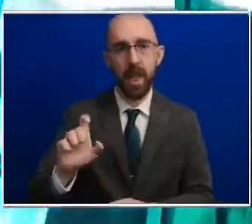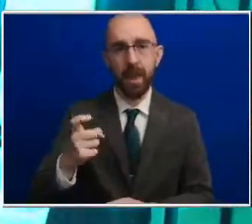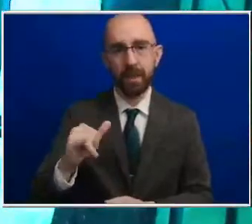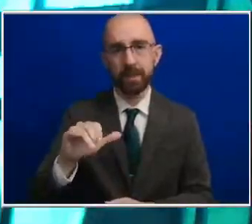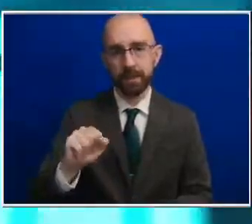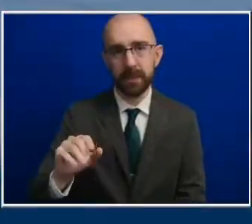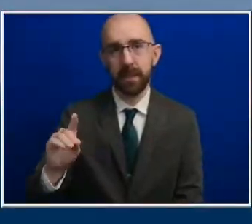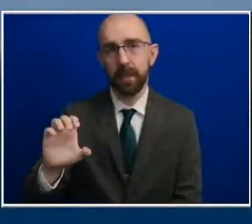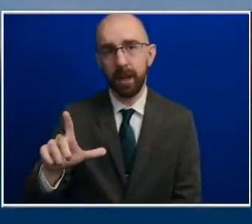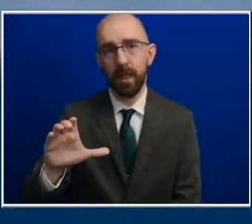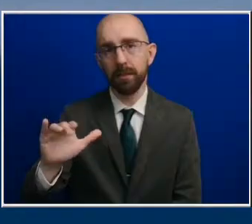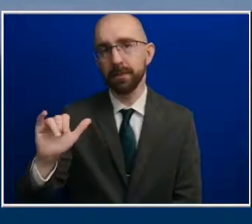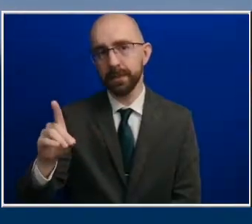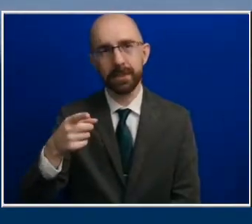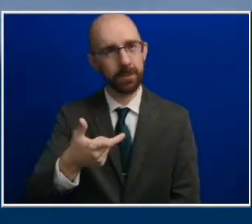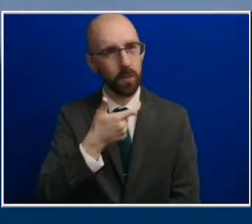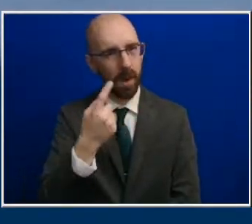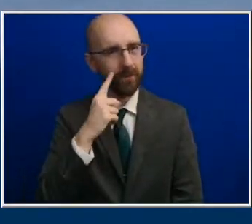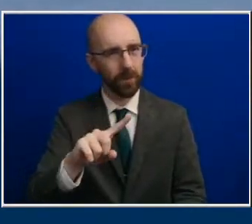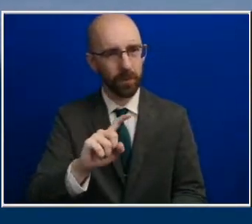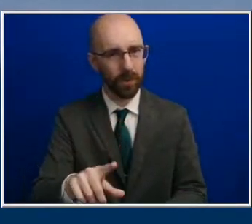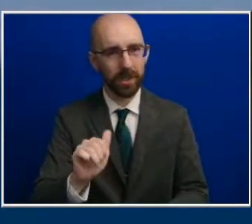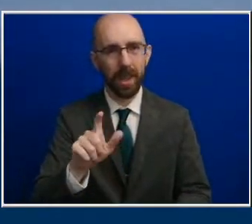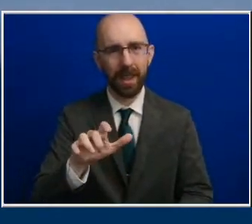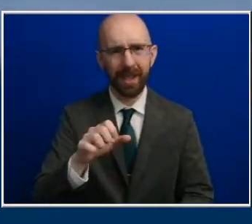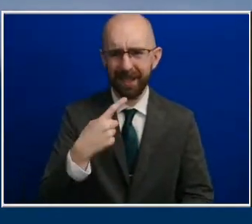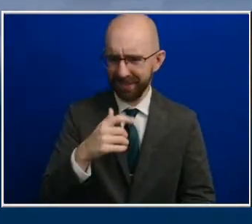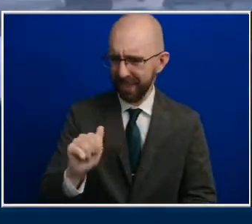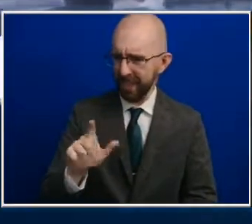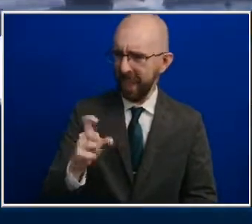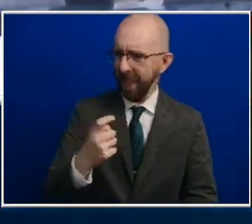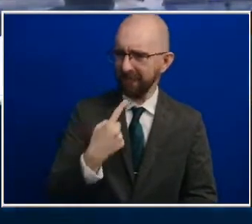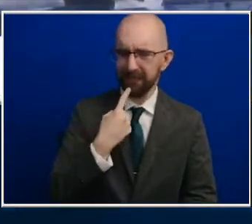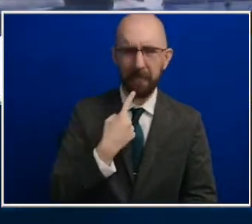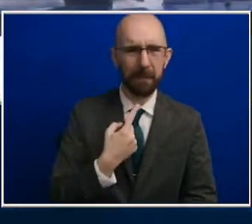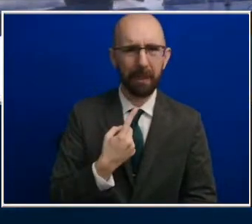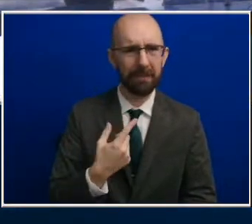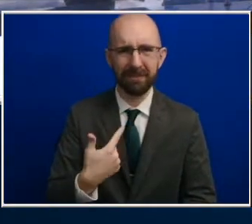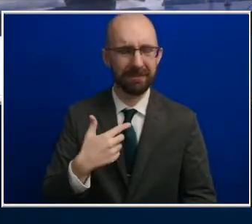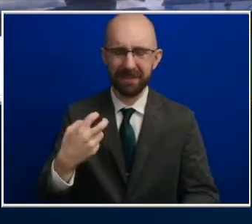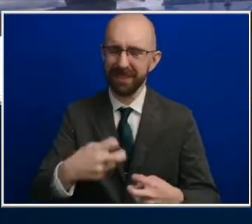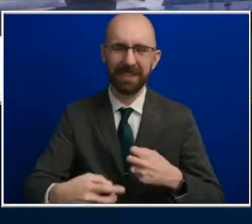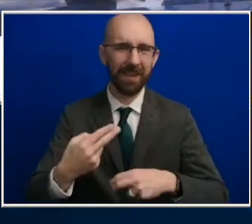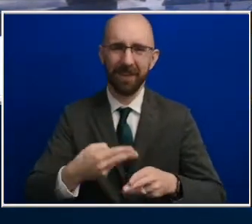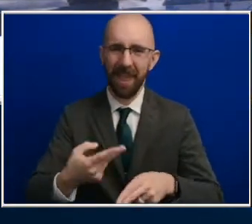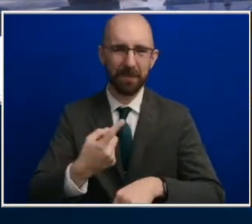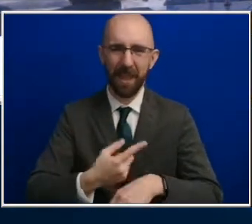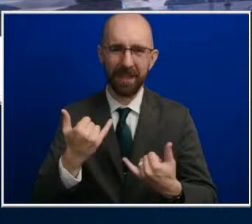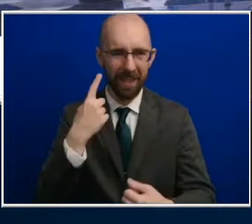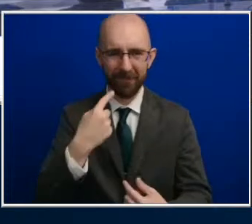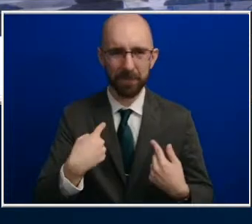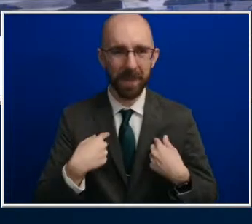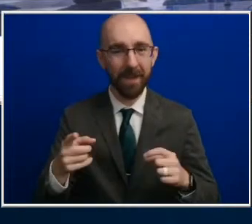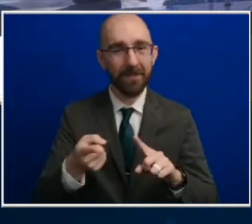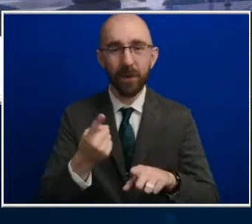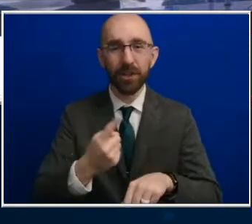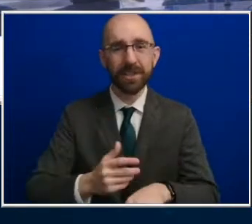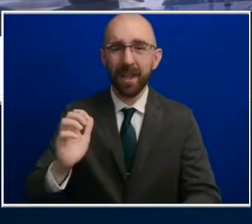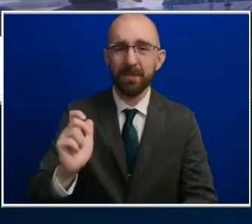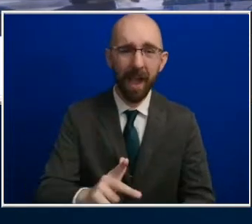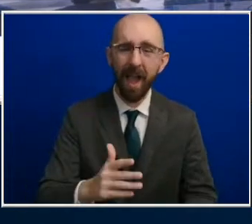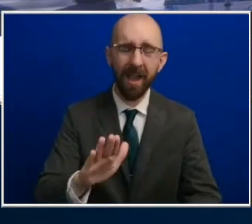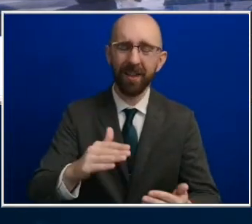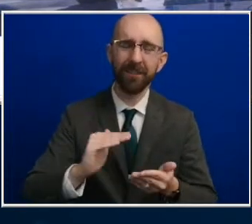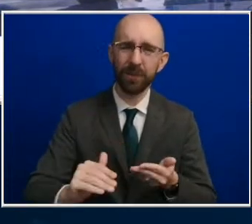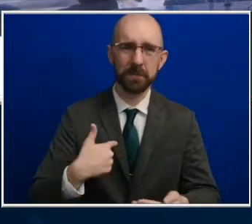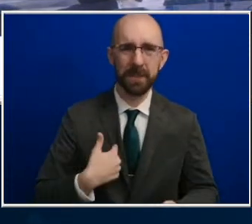from our community. Alexis, how are you? I think I said Alex. Man, it's a tough name morning today. That's all right. It's my first day back, man. It's first day back.